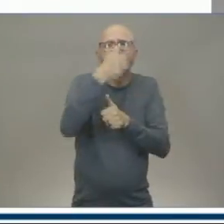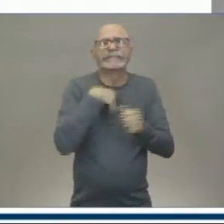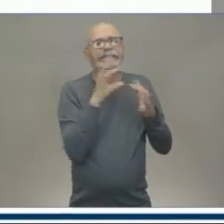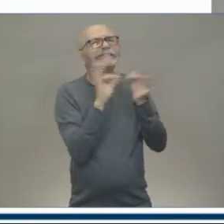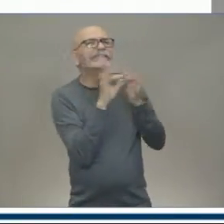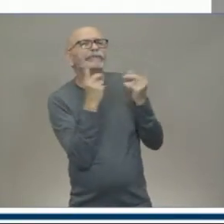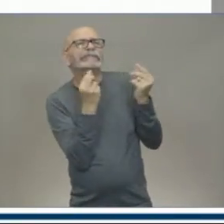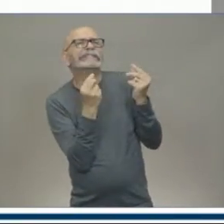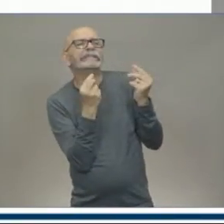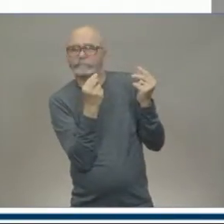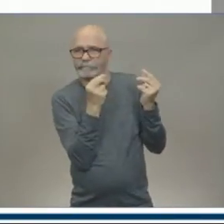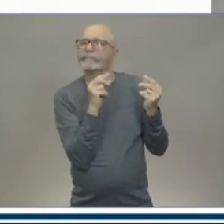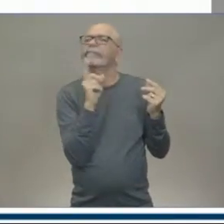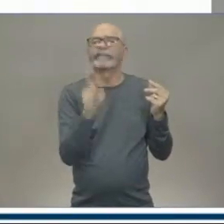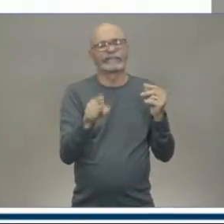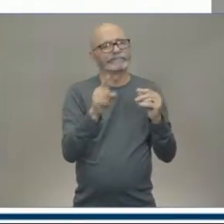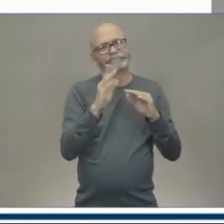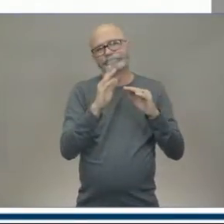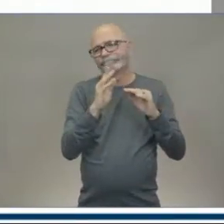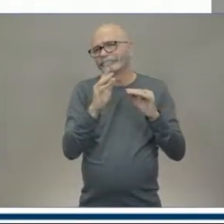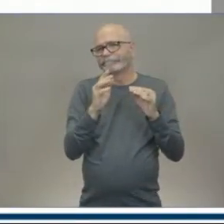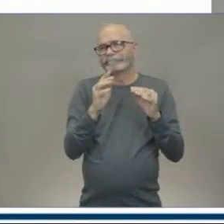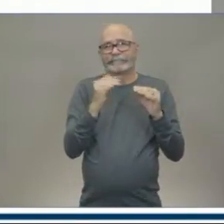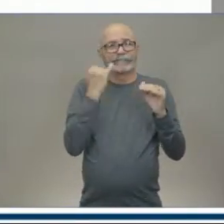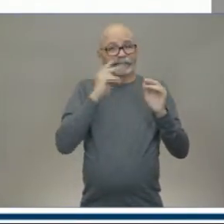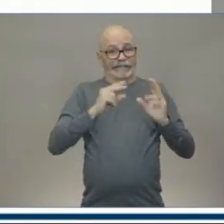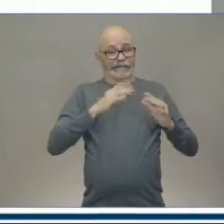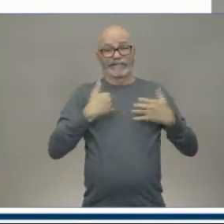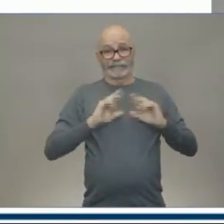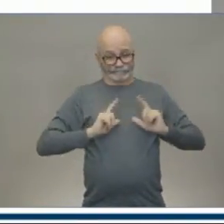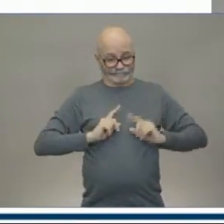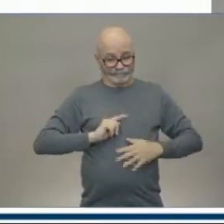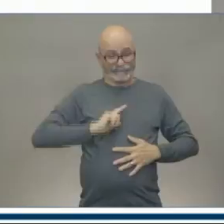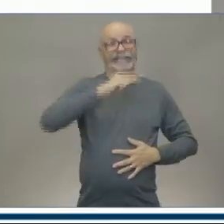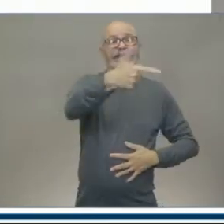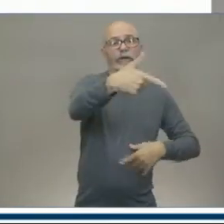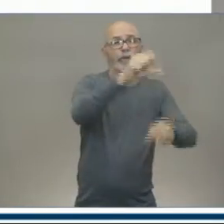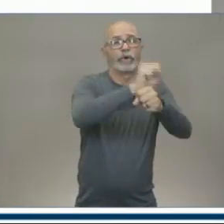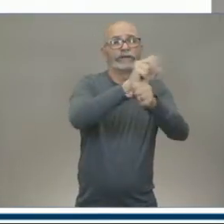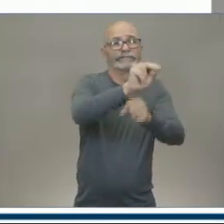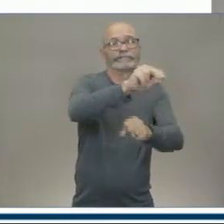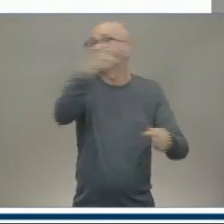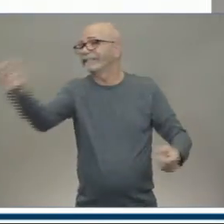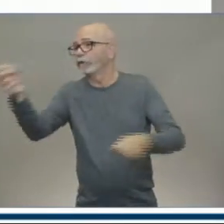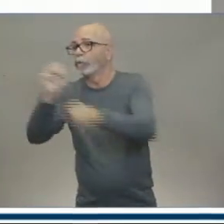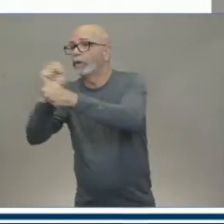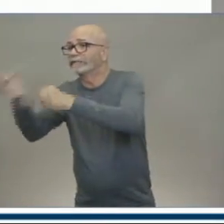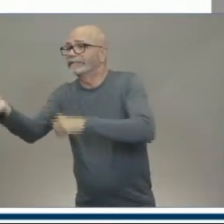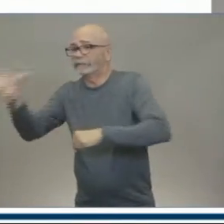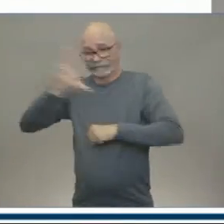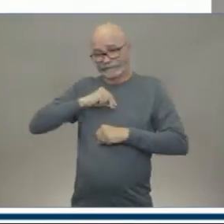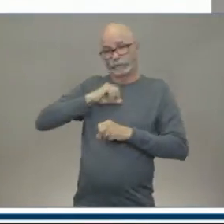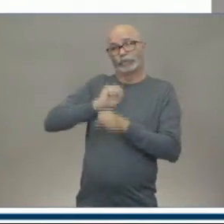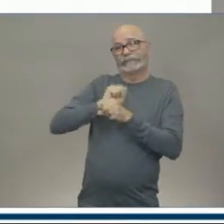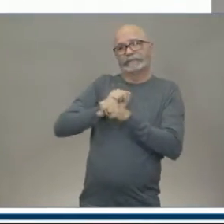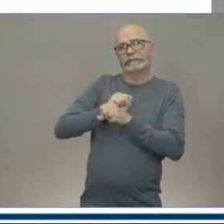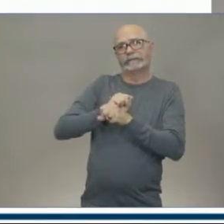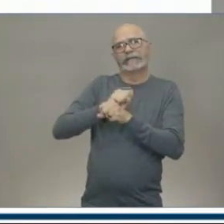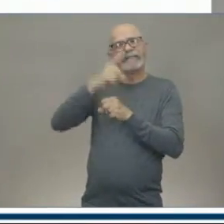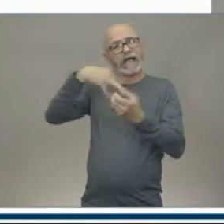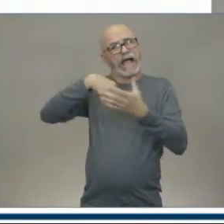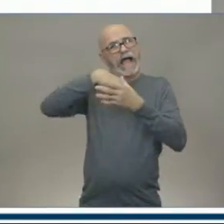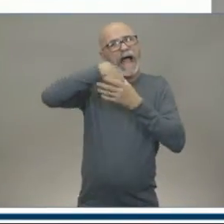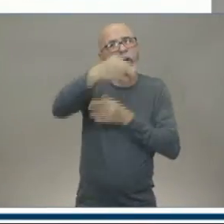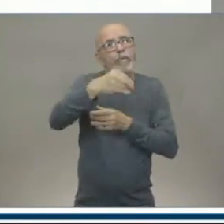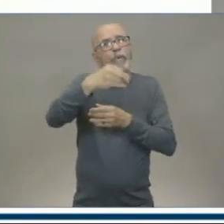meet the definition of a rotational worker, but their work requires them periodic travel in and out of the Atlantic bubble. We also have